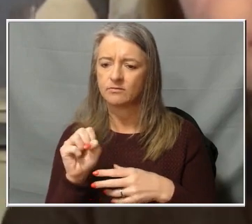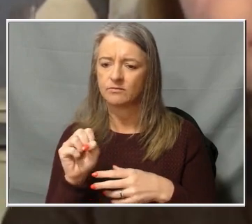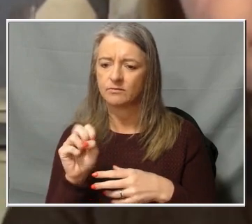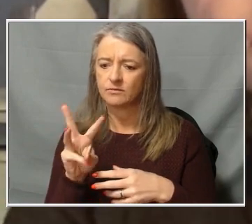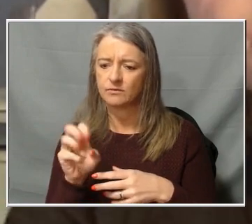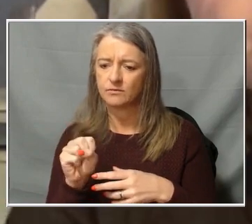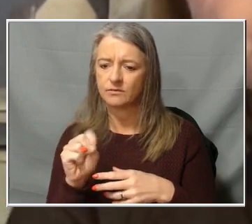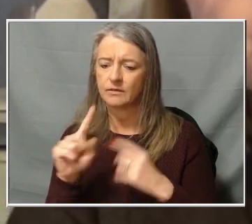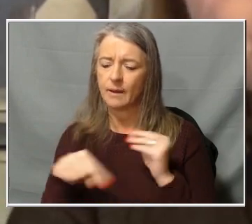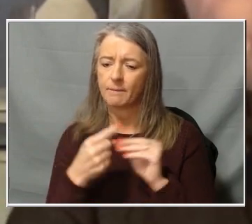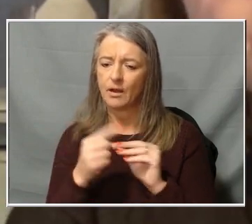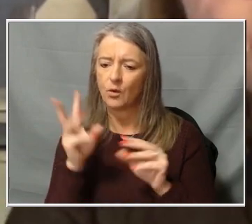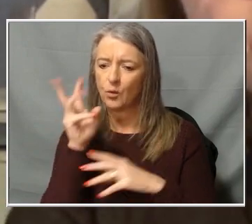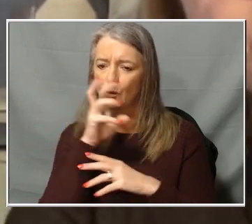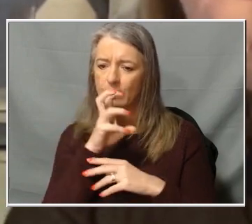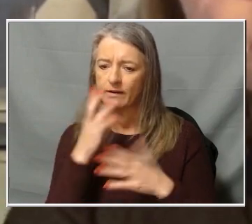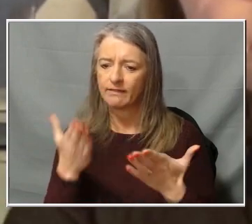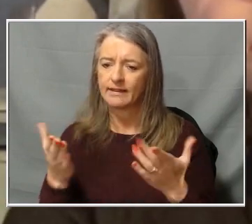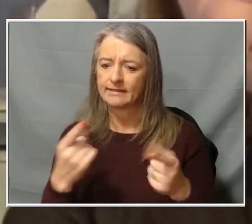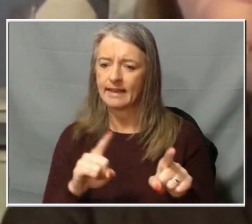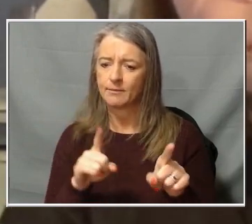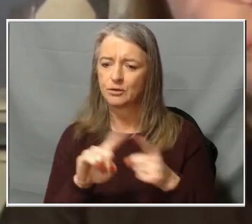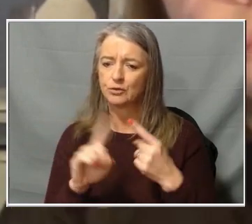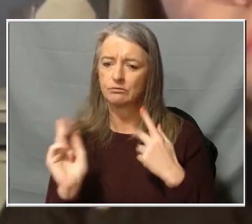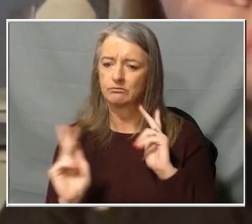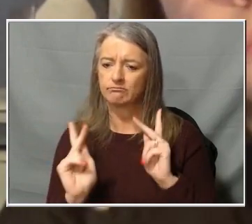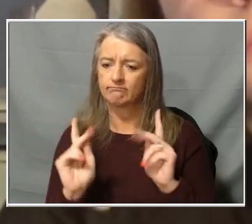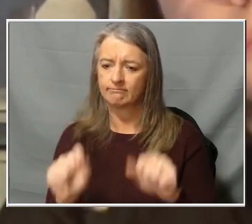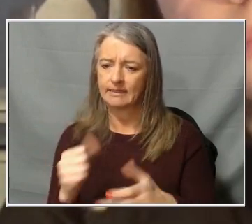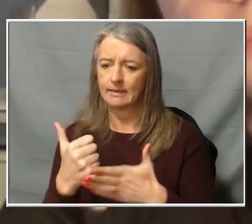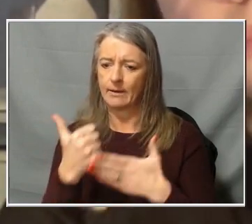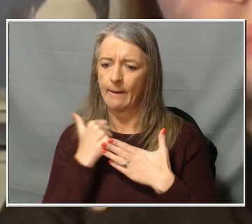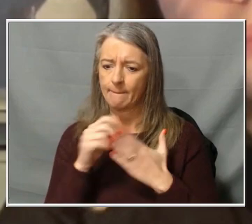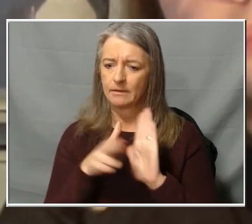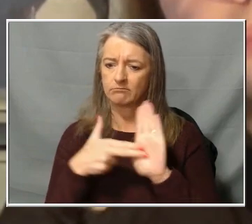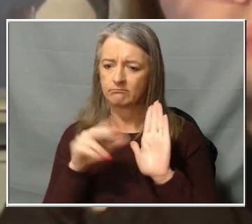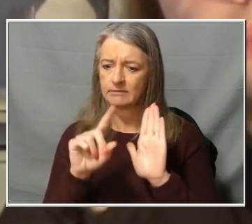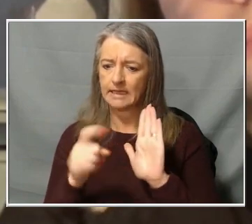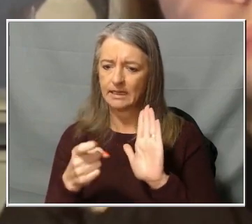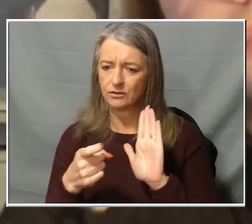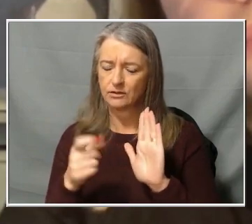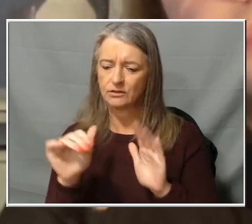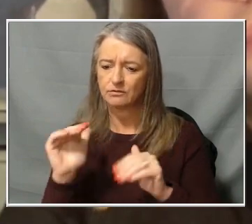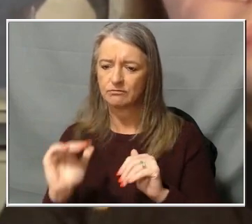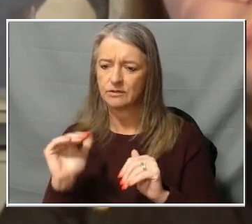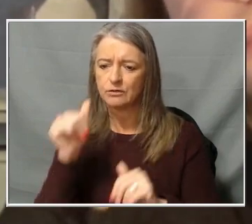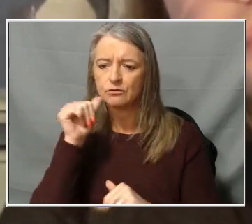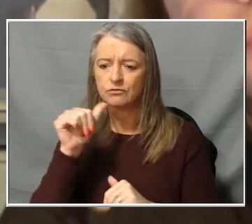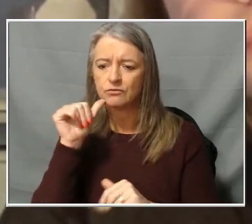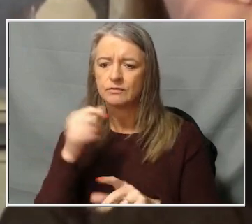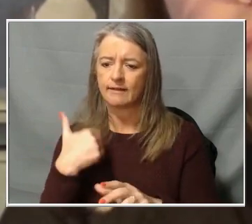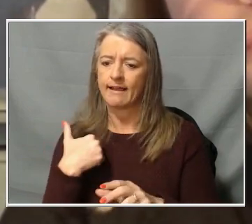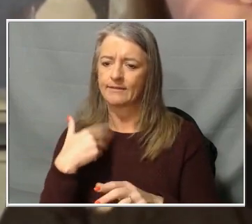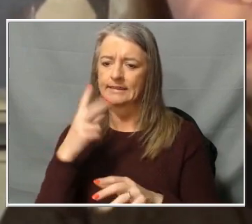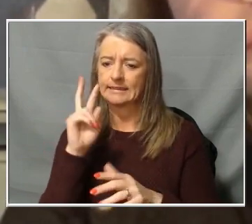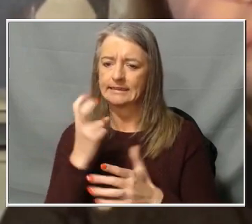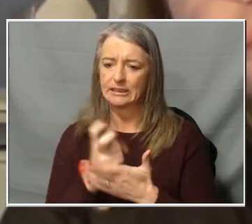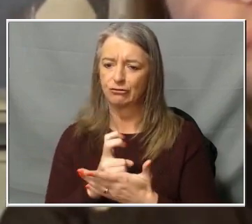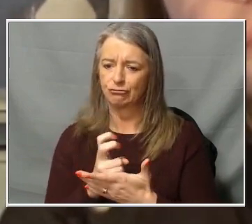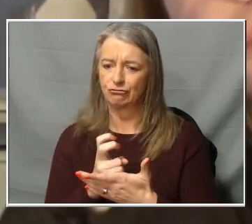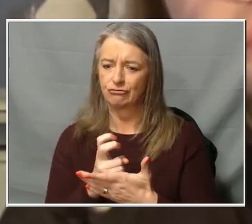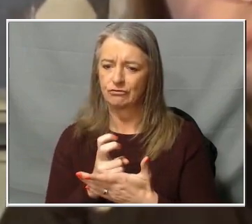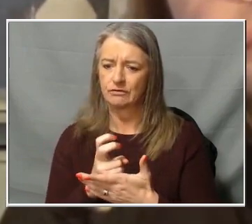about weird things that happen to people, and can you help us diagnose them? And there was a little girl on there who was having seizures in